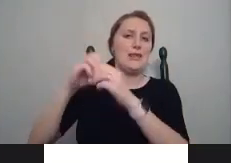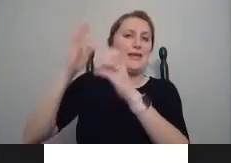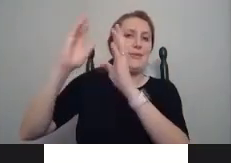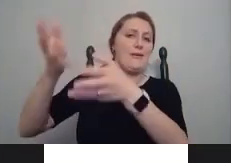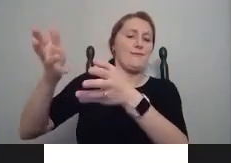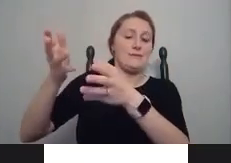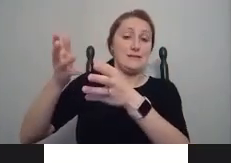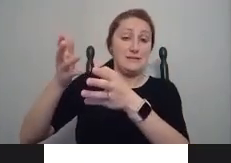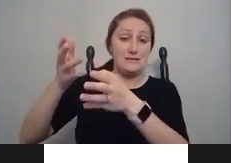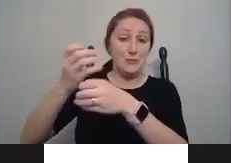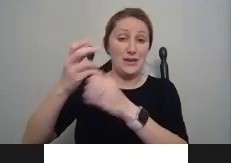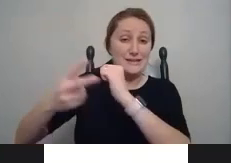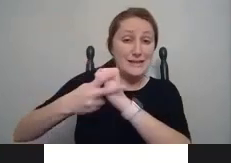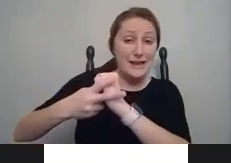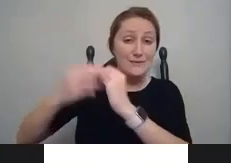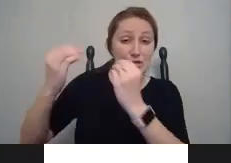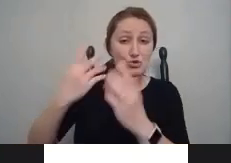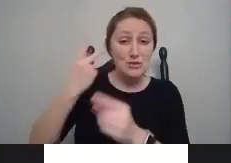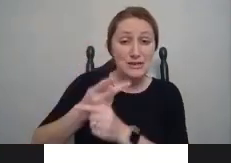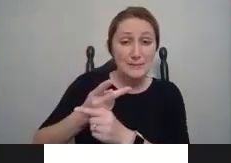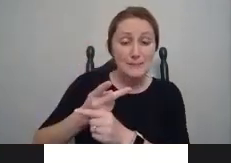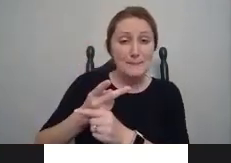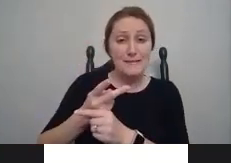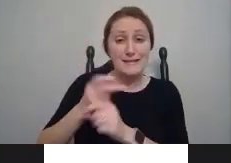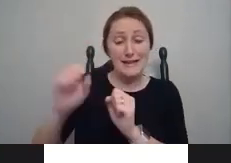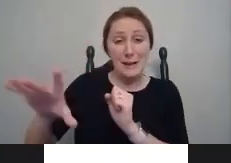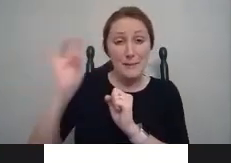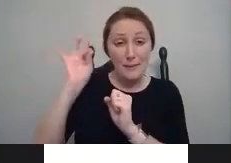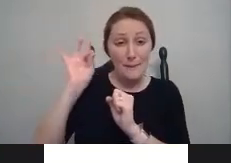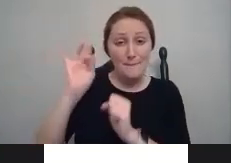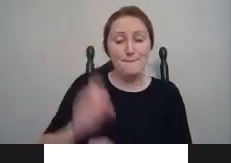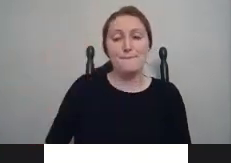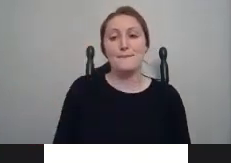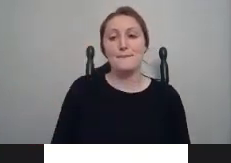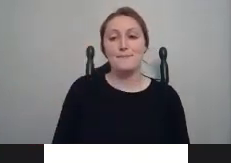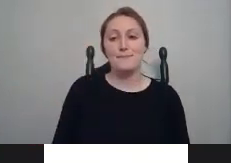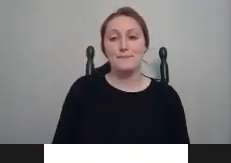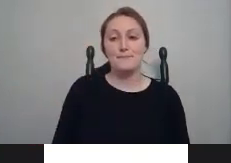were saved by the teacher and if they're able to be picked up.